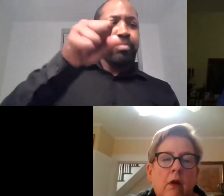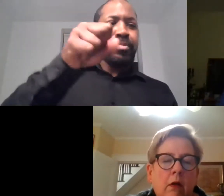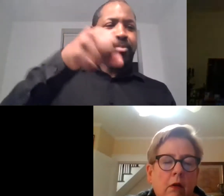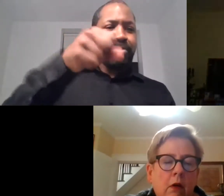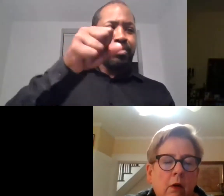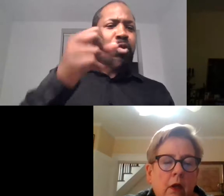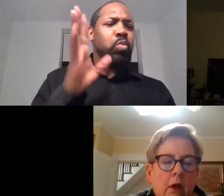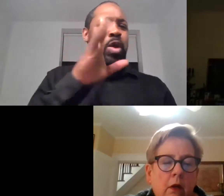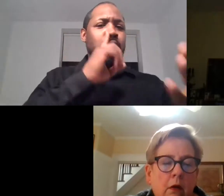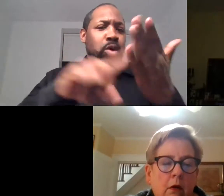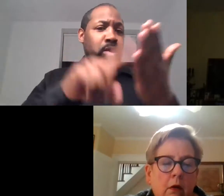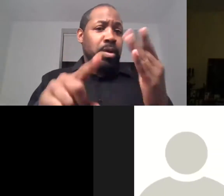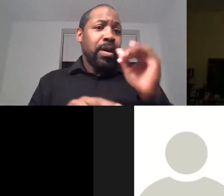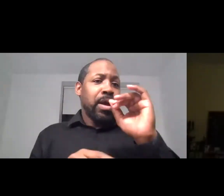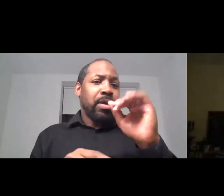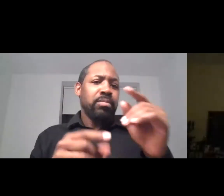I